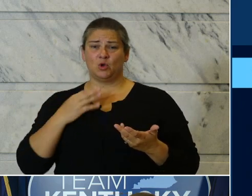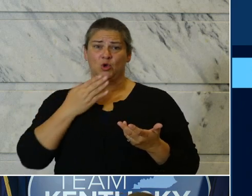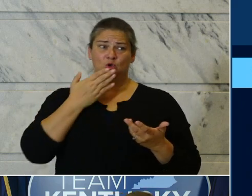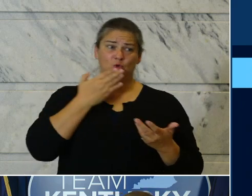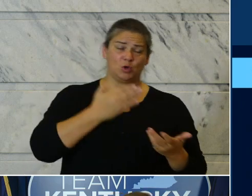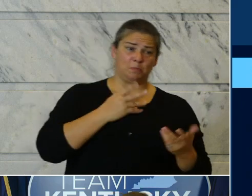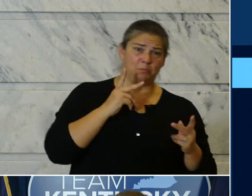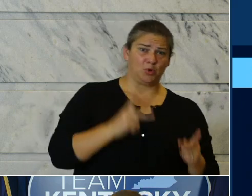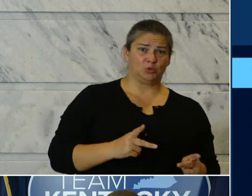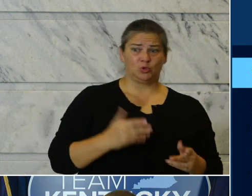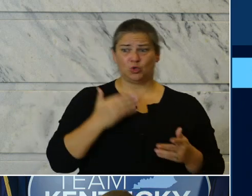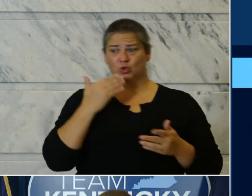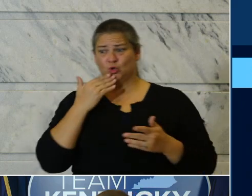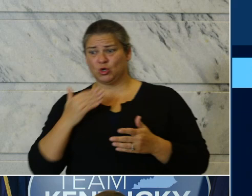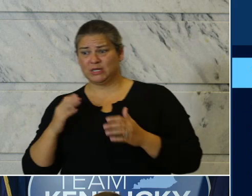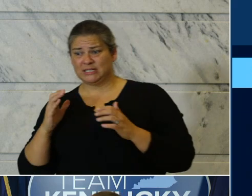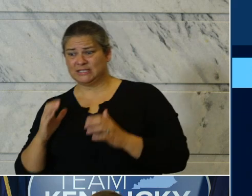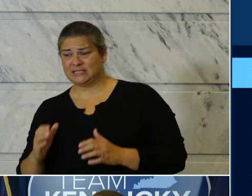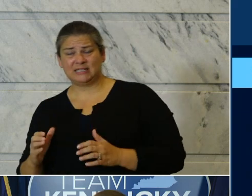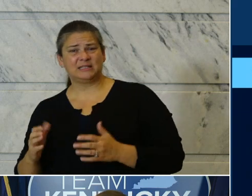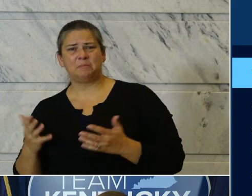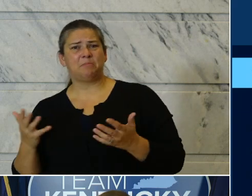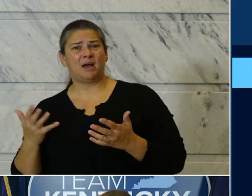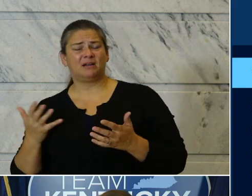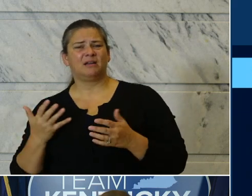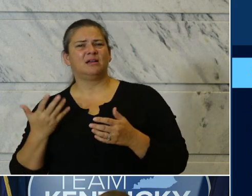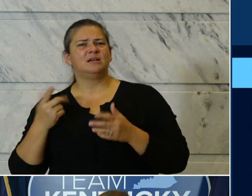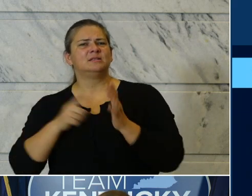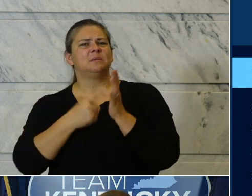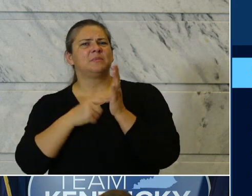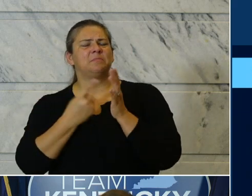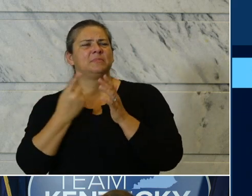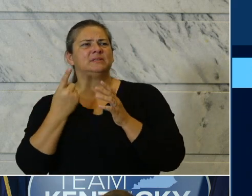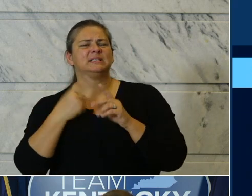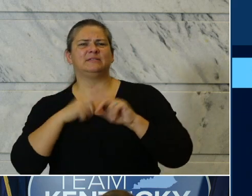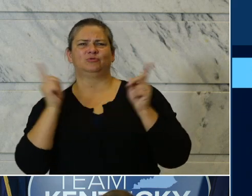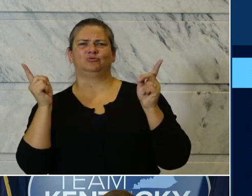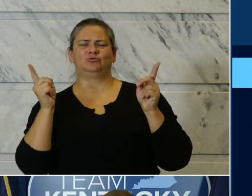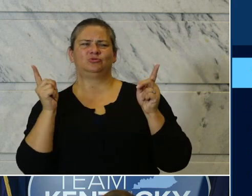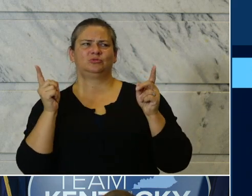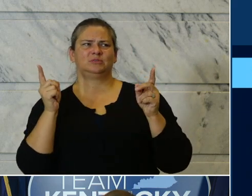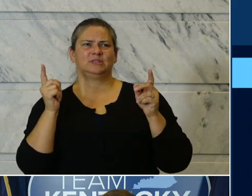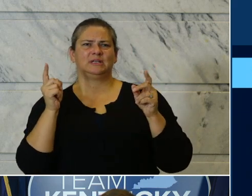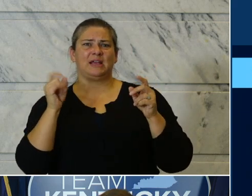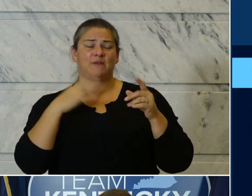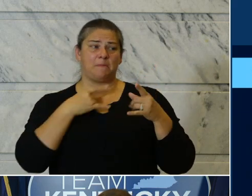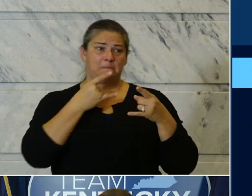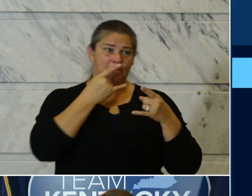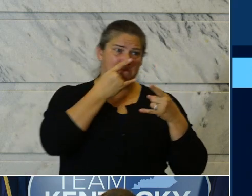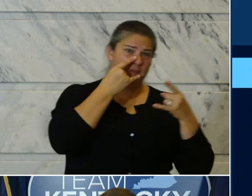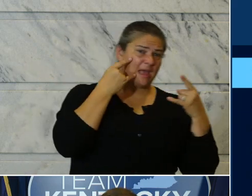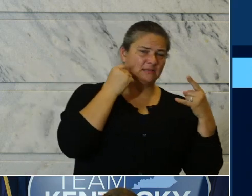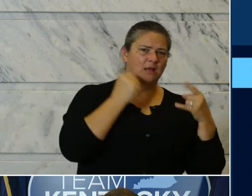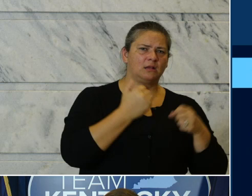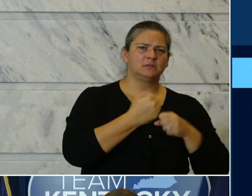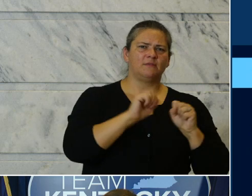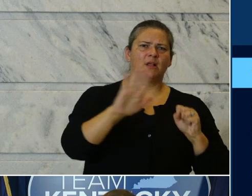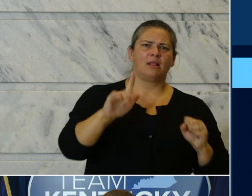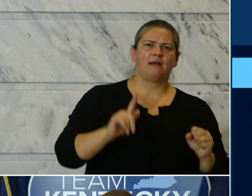now they may be the difference in somebody living and somebody dying. Please, do the right